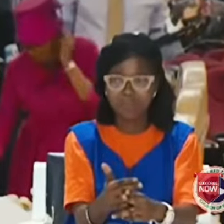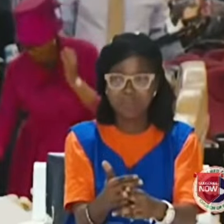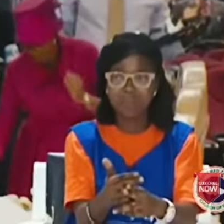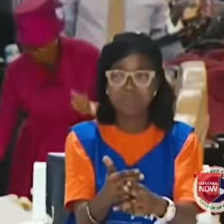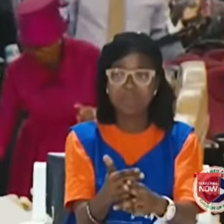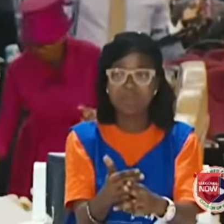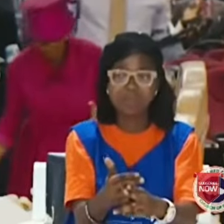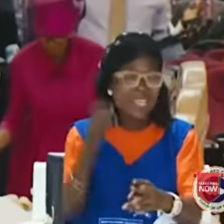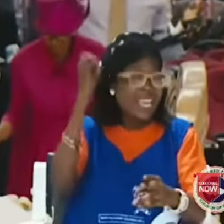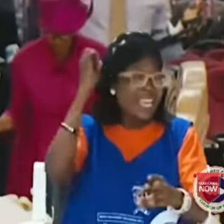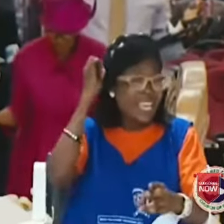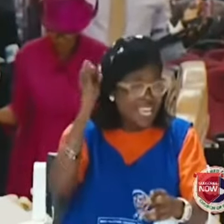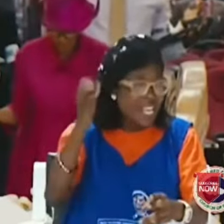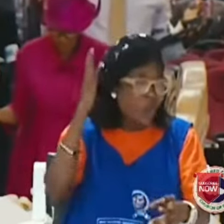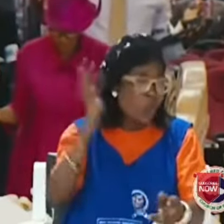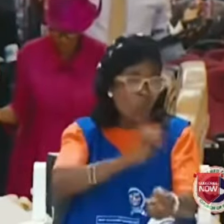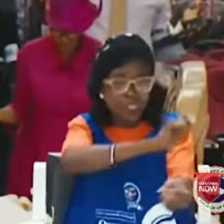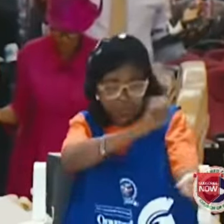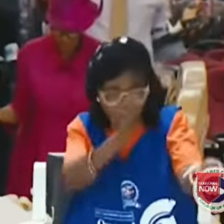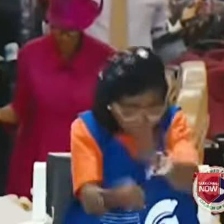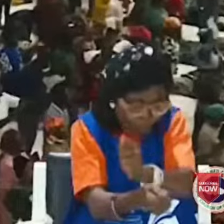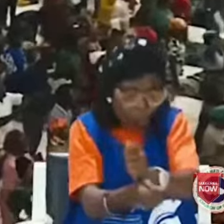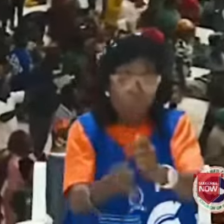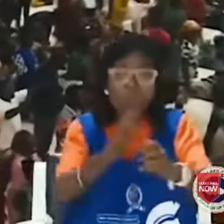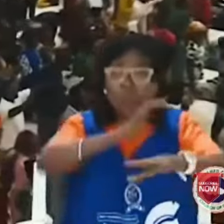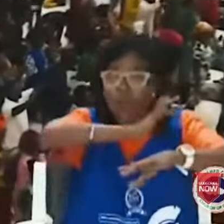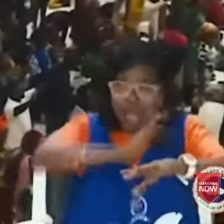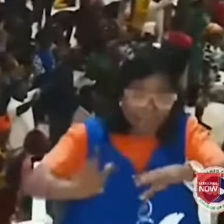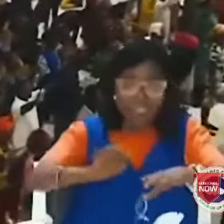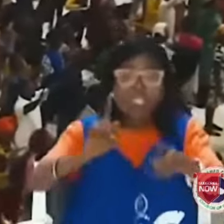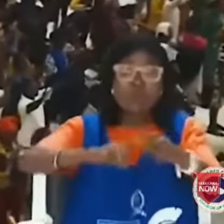He will turn your emptiness to fullness.